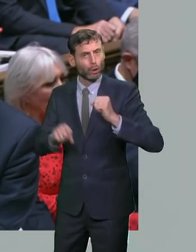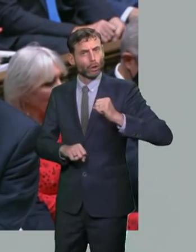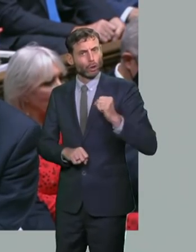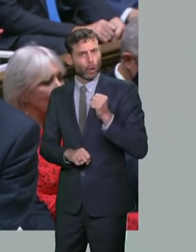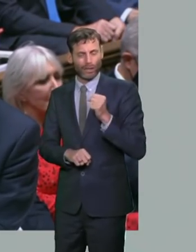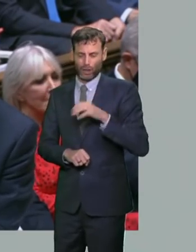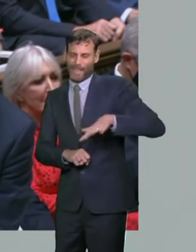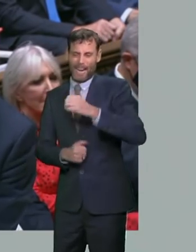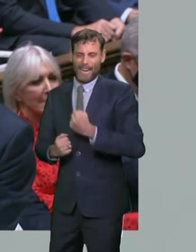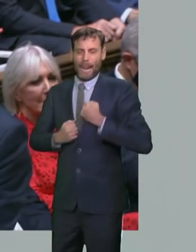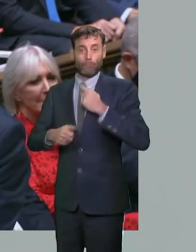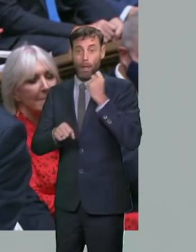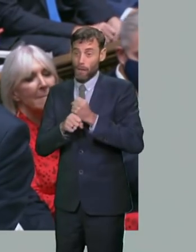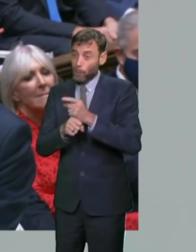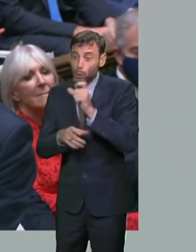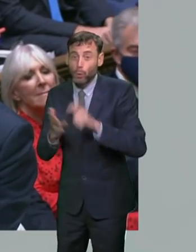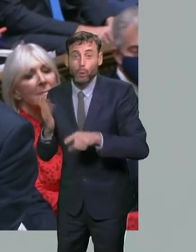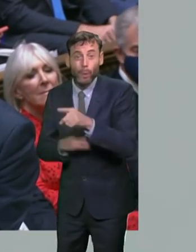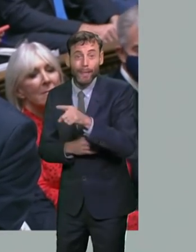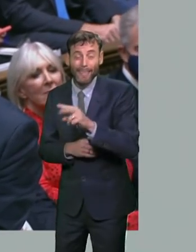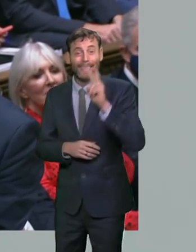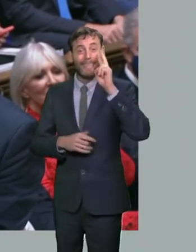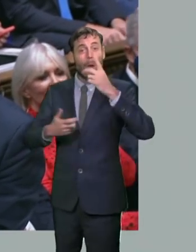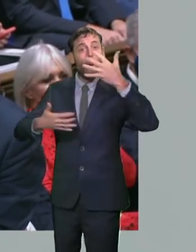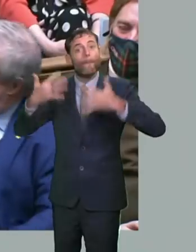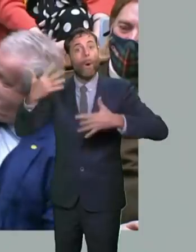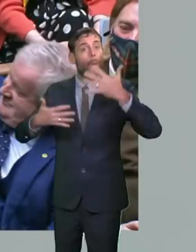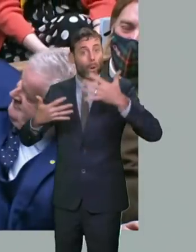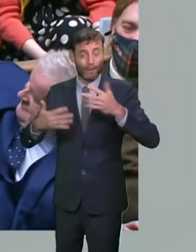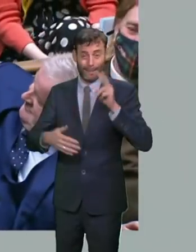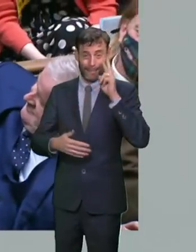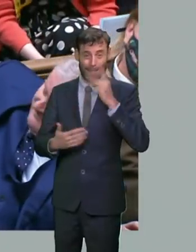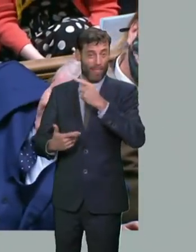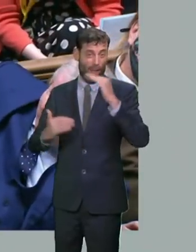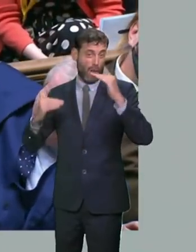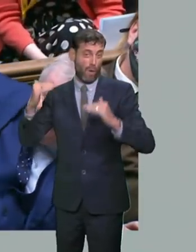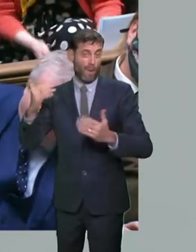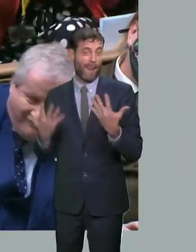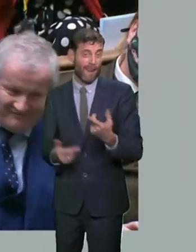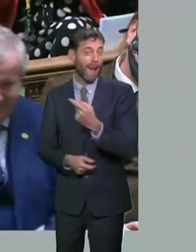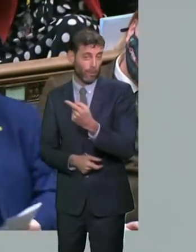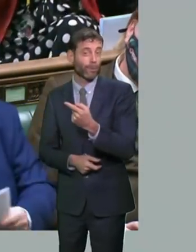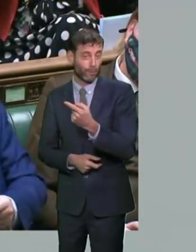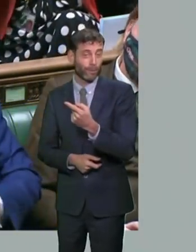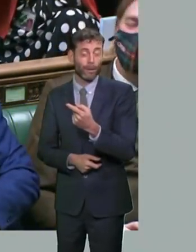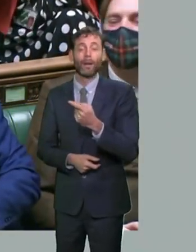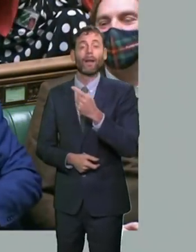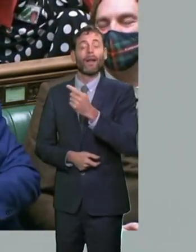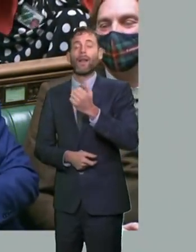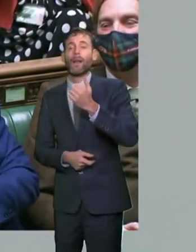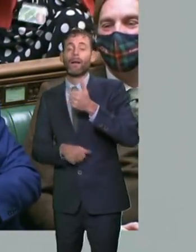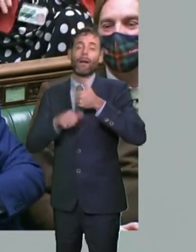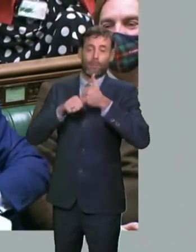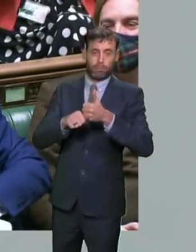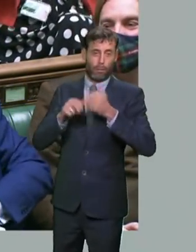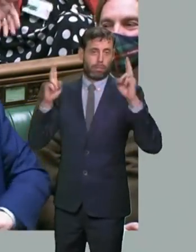Government is doing. They're falling in the polls, Mr. Speaker. I seem to their cause, yes, they are, their cause is